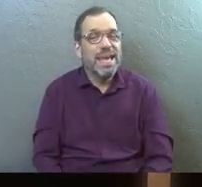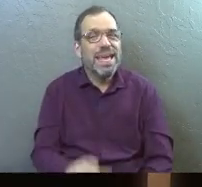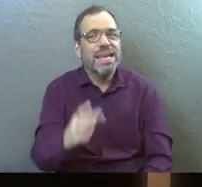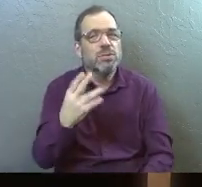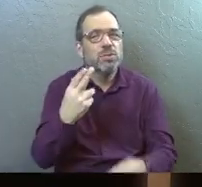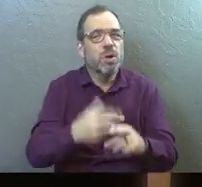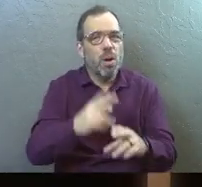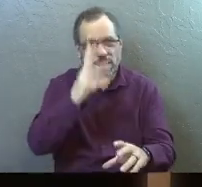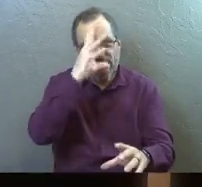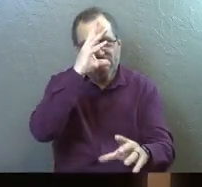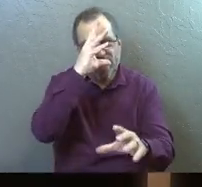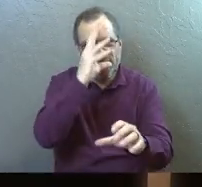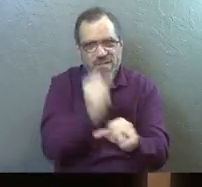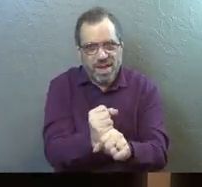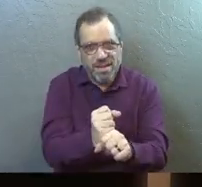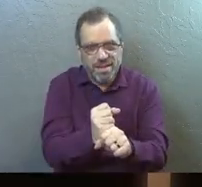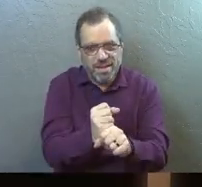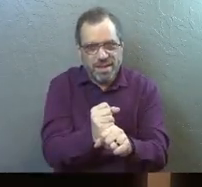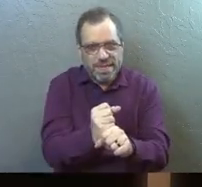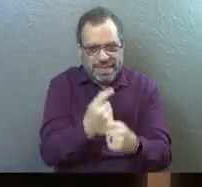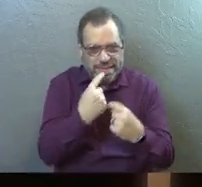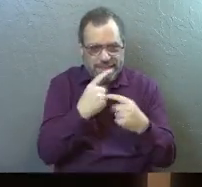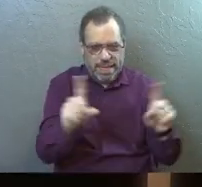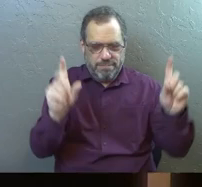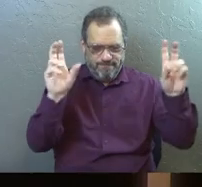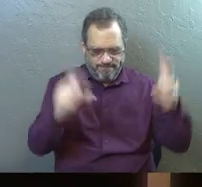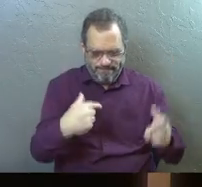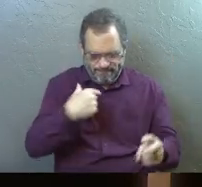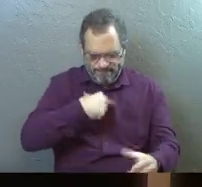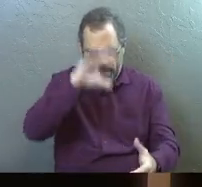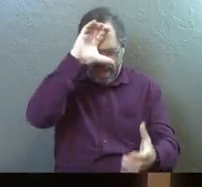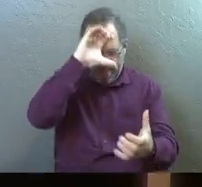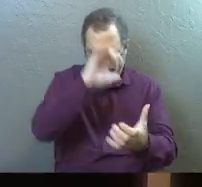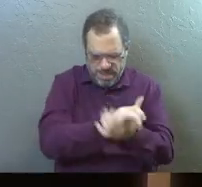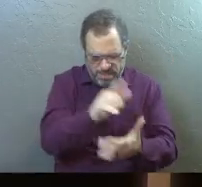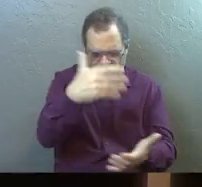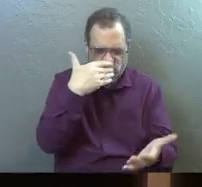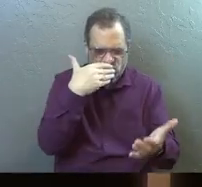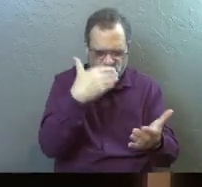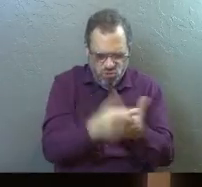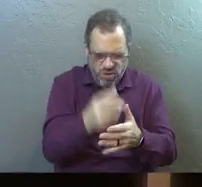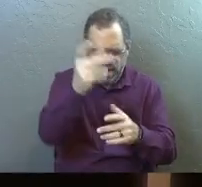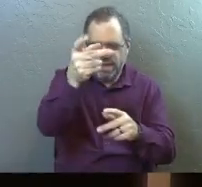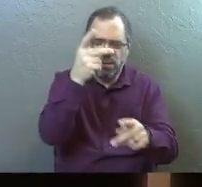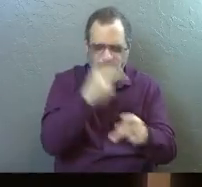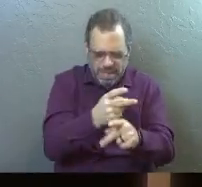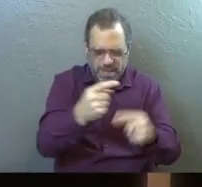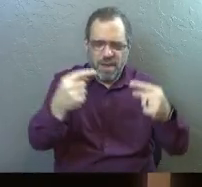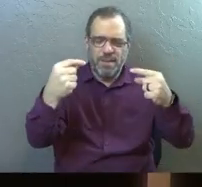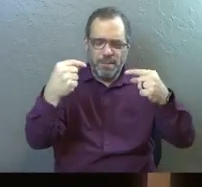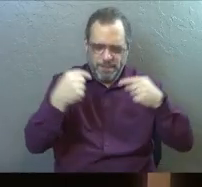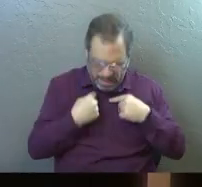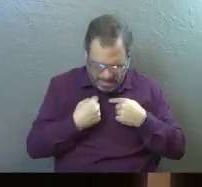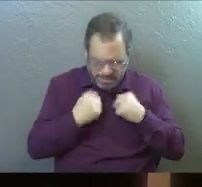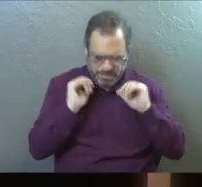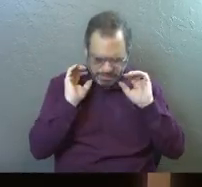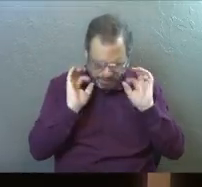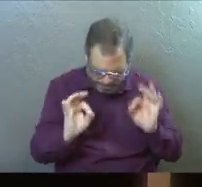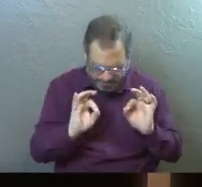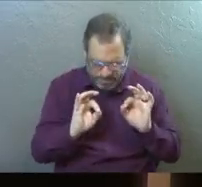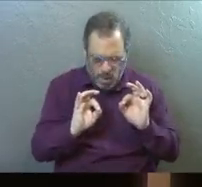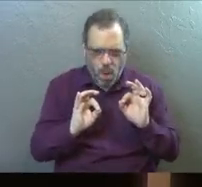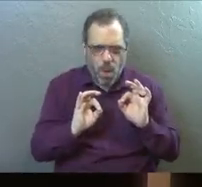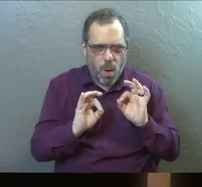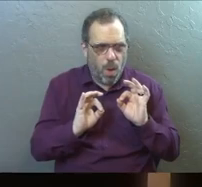of faith. Amen. I make a statement that I believe God is good and that God will take care of me.